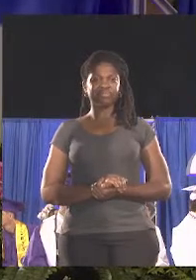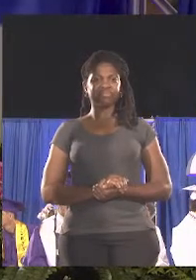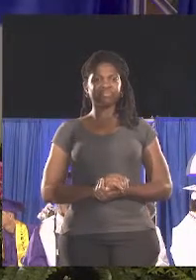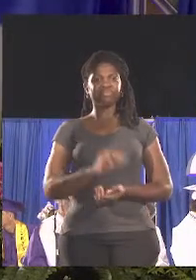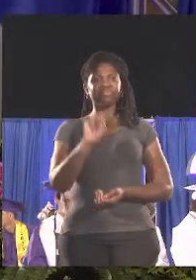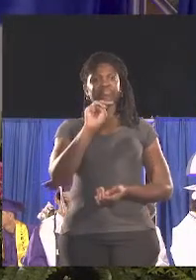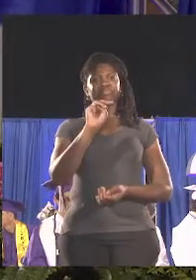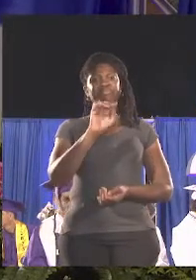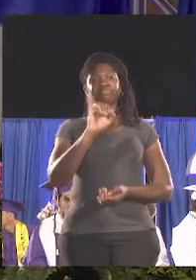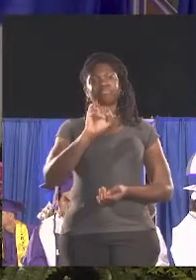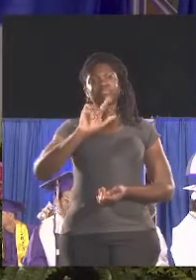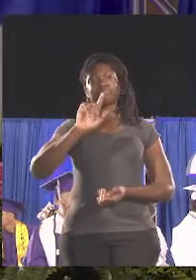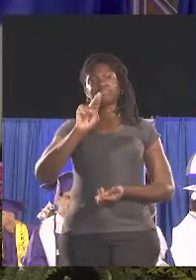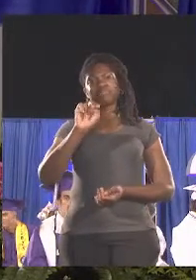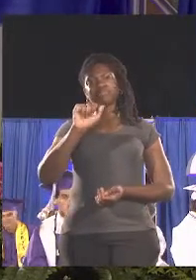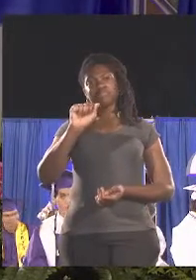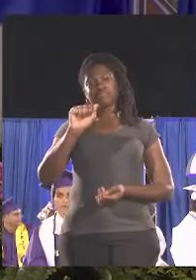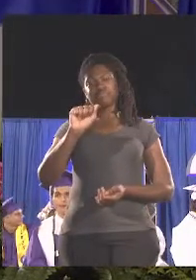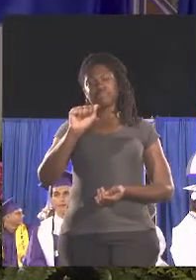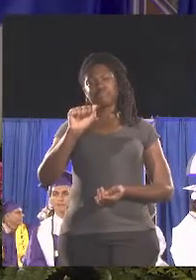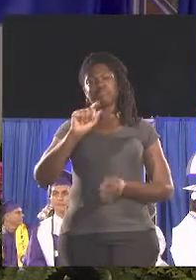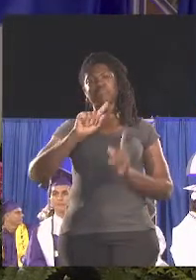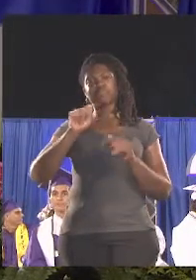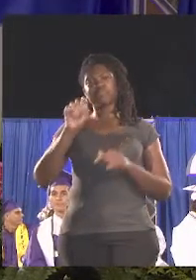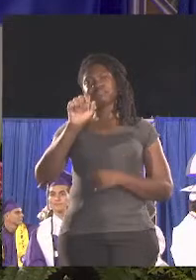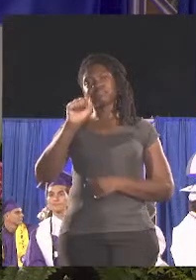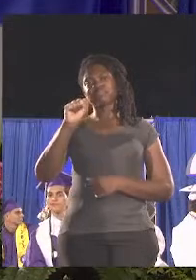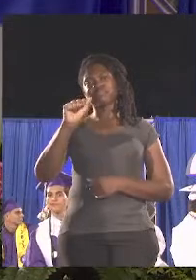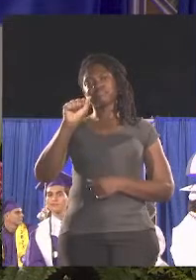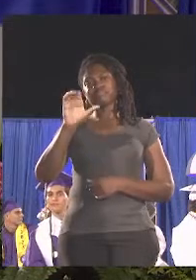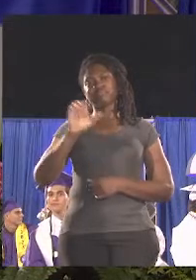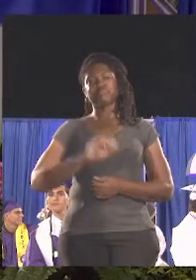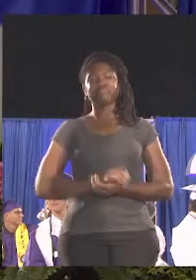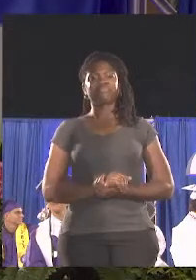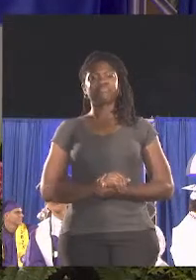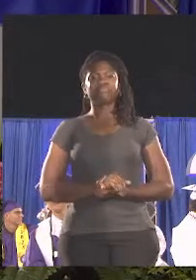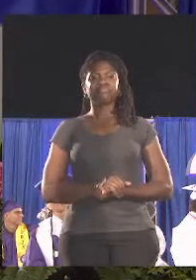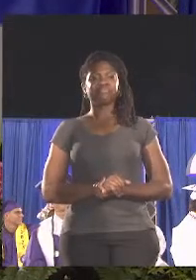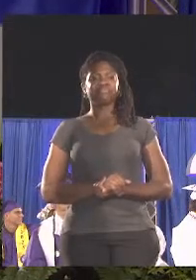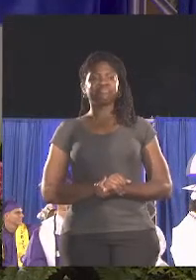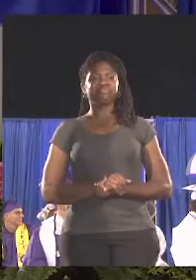Mario I. Luna Solis, San Antonio College.